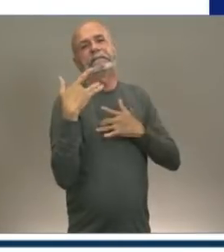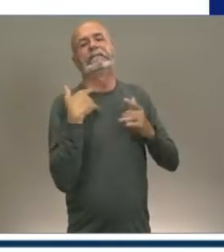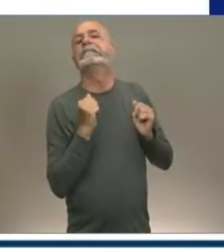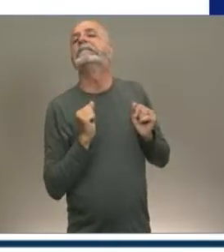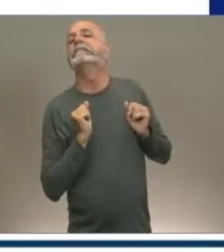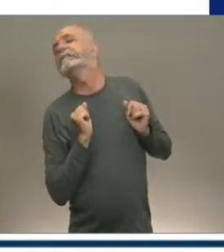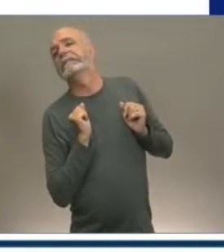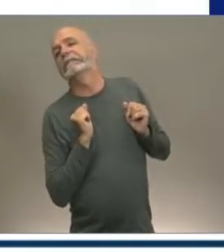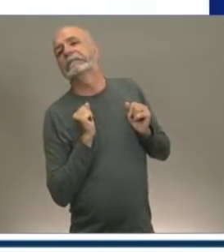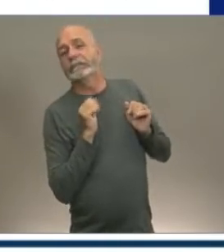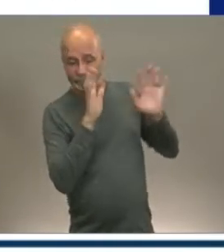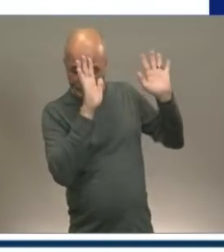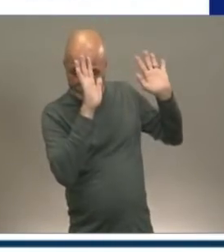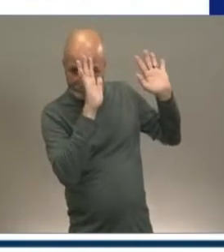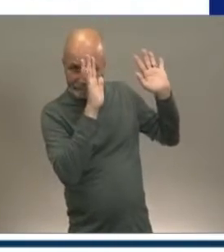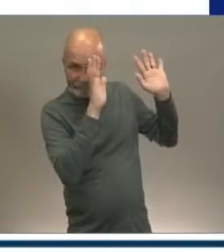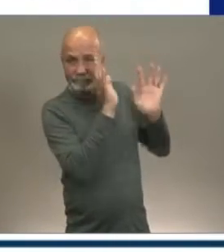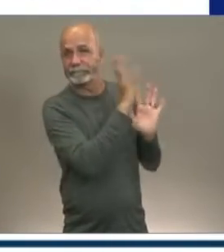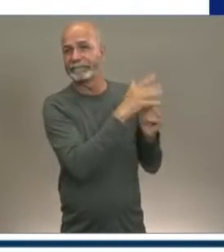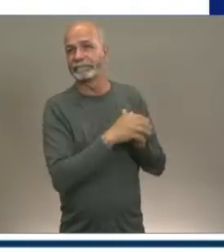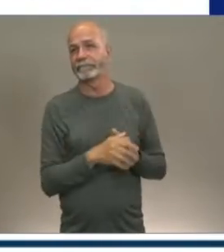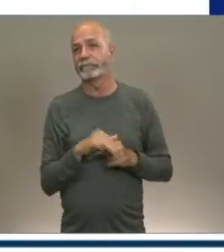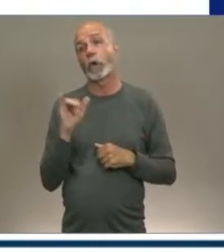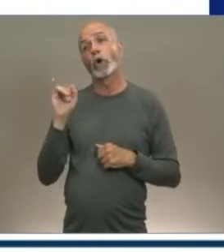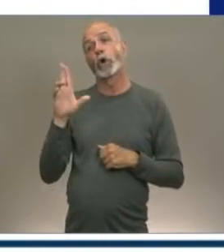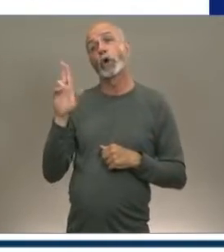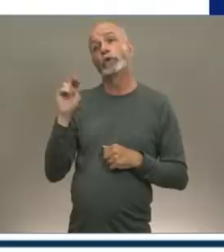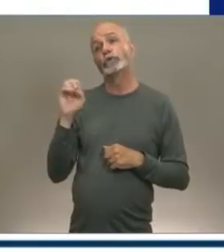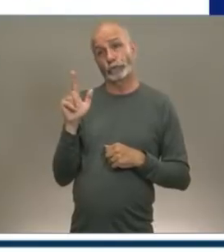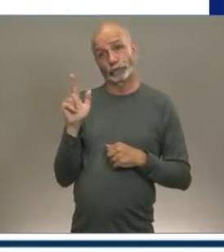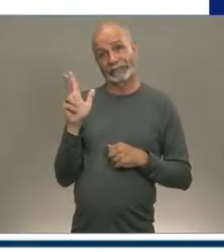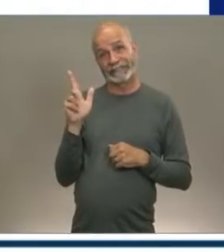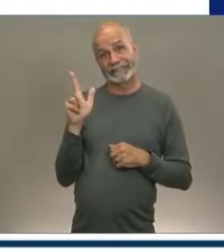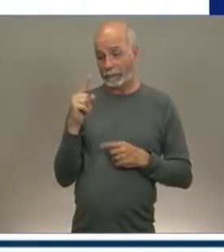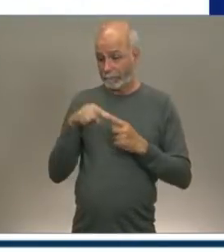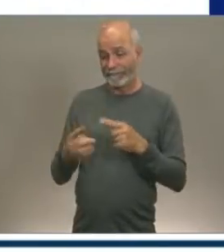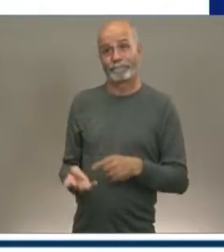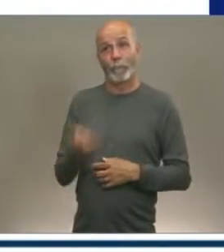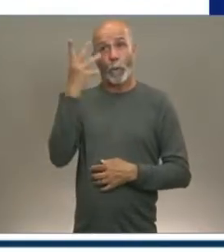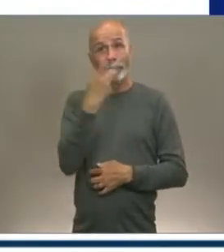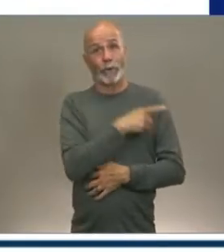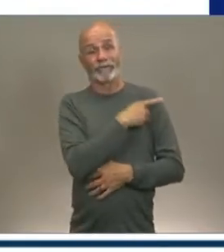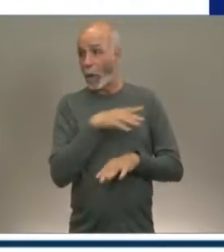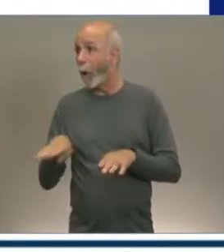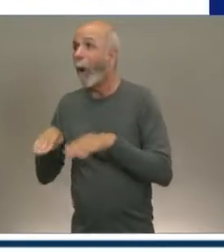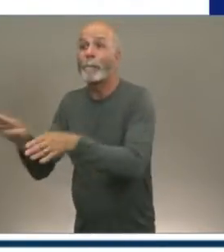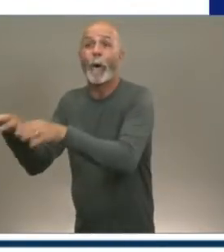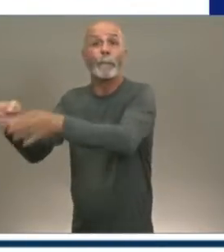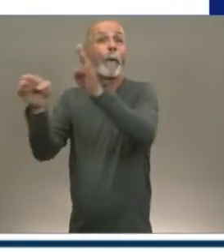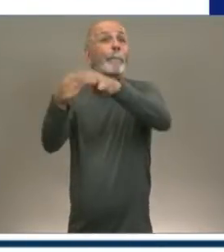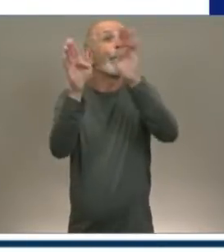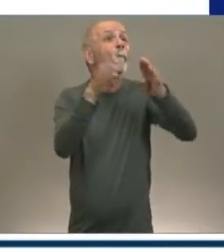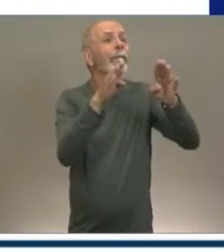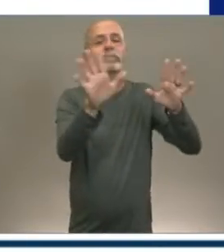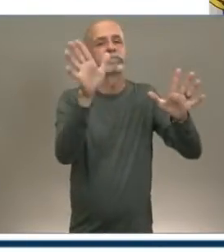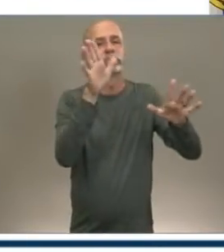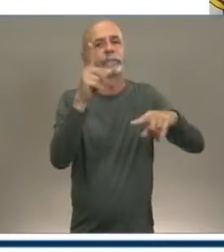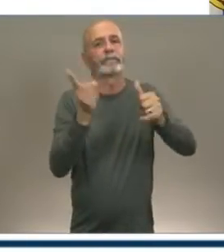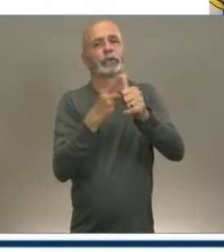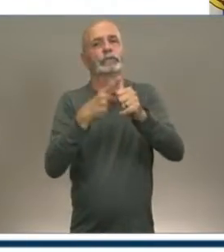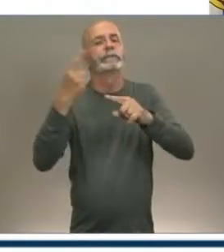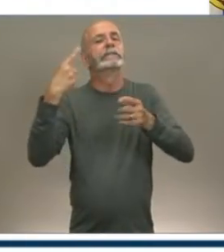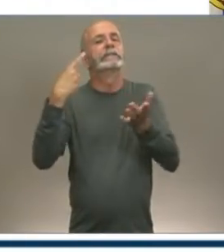by June 23rd when we open up. We're discussing now what measures we're going to need to have in place. Go ahead with your follow-up,